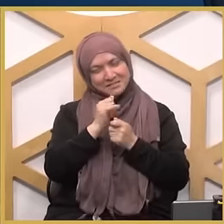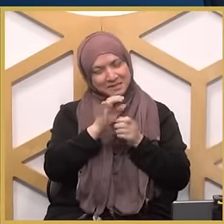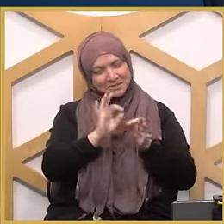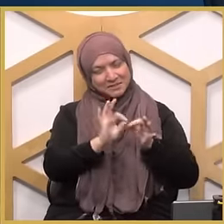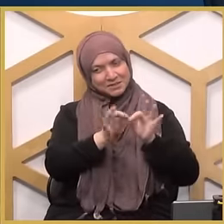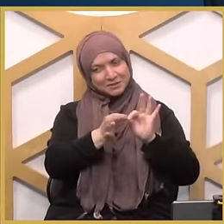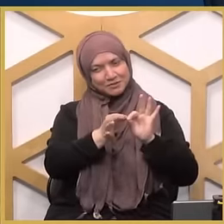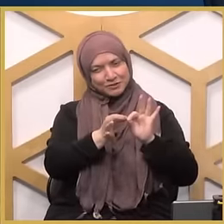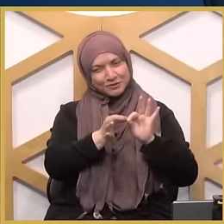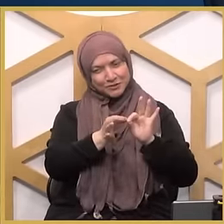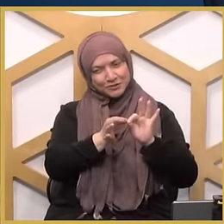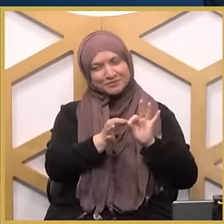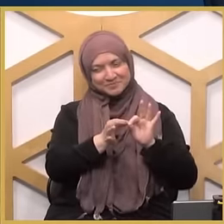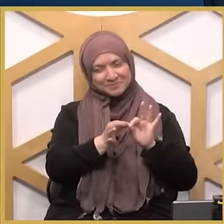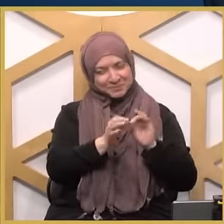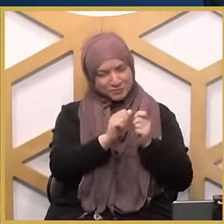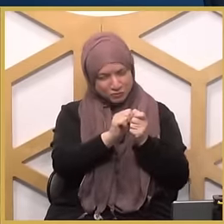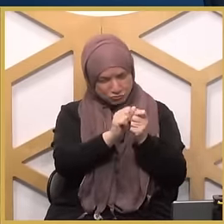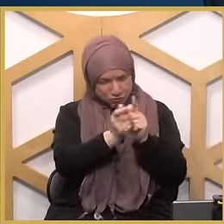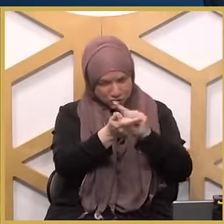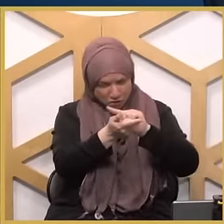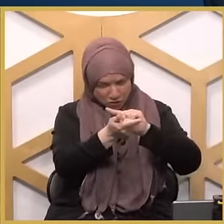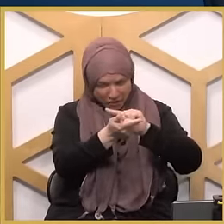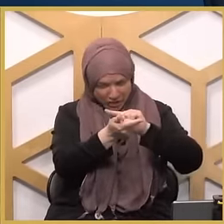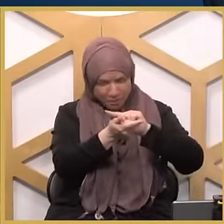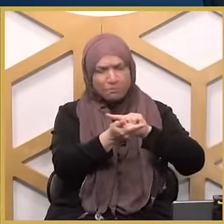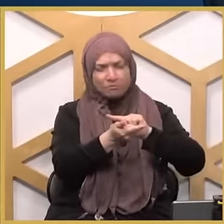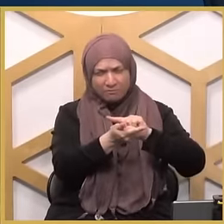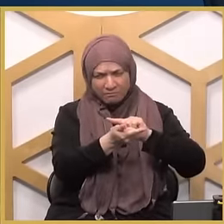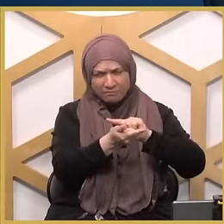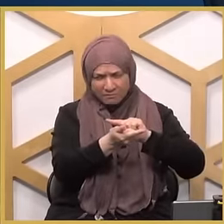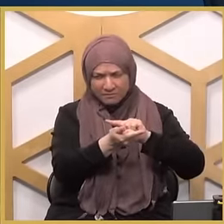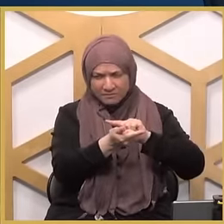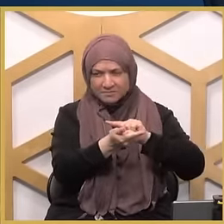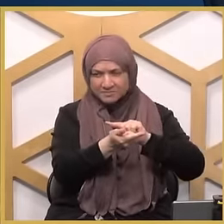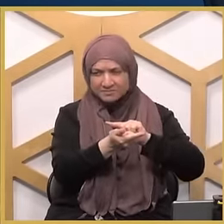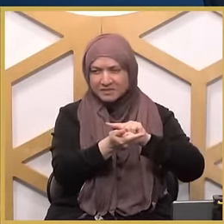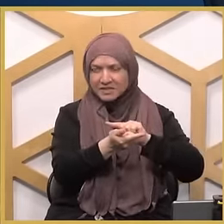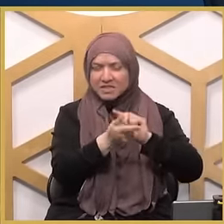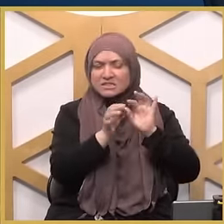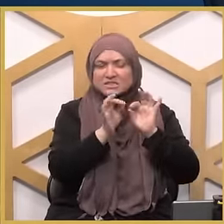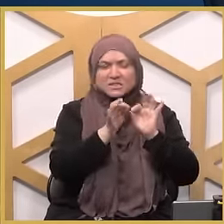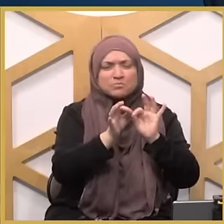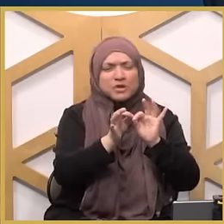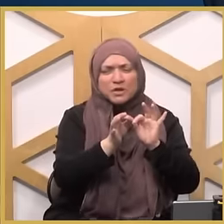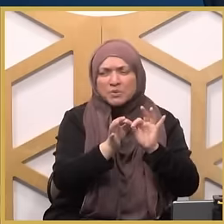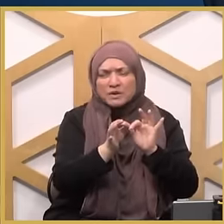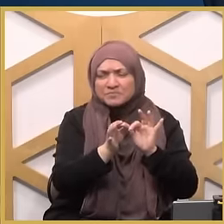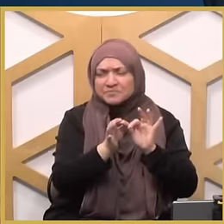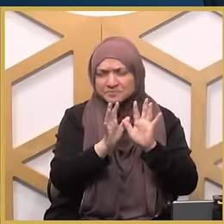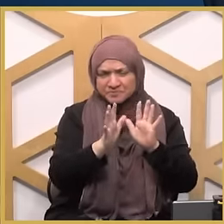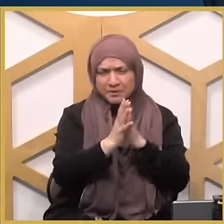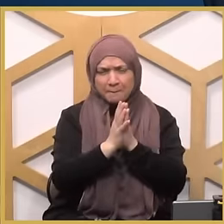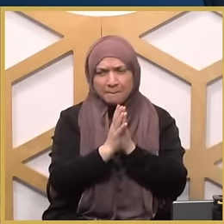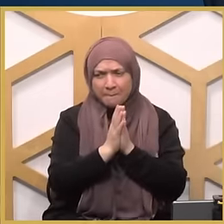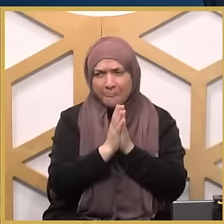any other sahaba radiallahu anhu, the khulafa al-rashideen? Because Abu Bakr as-Siddiq radiallahu anhu, he established the state.